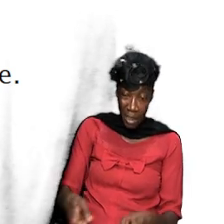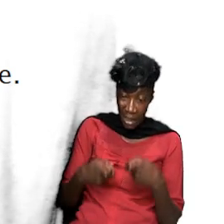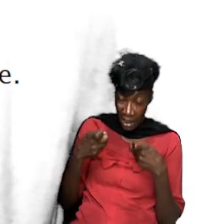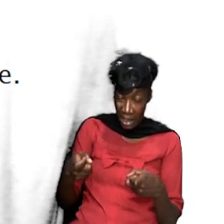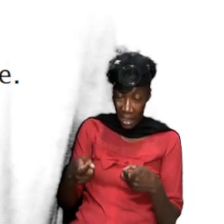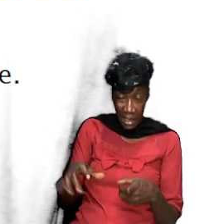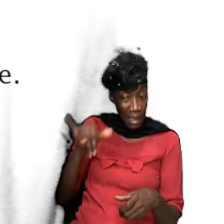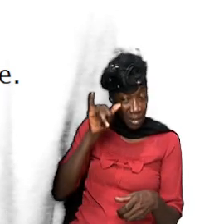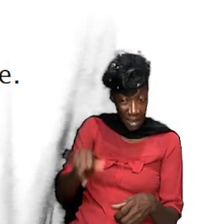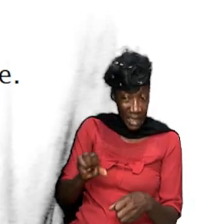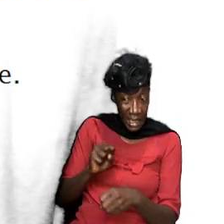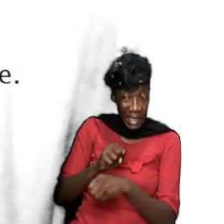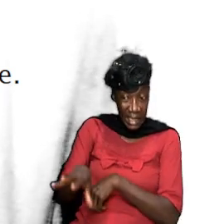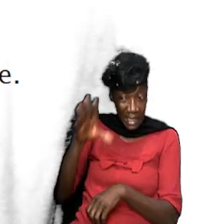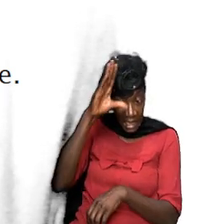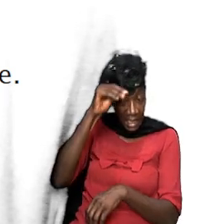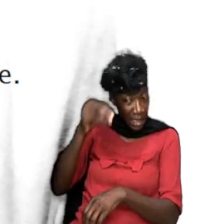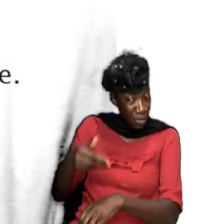son.